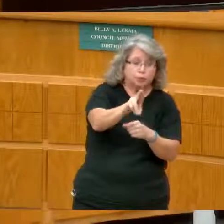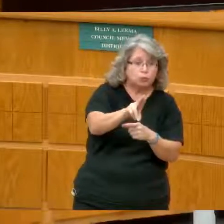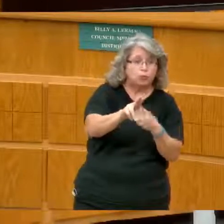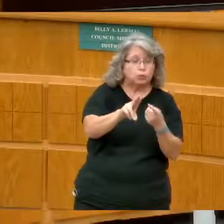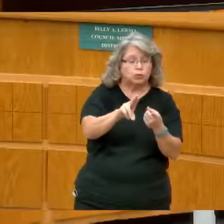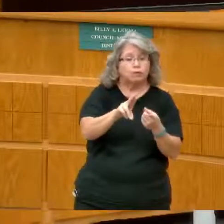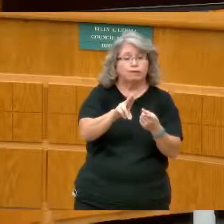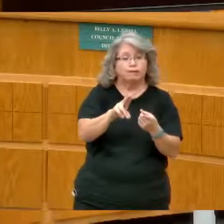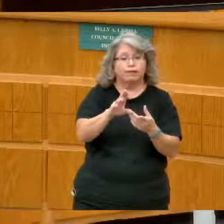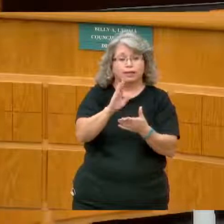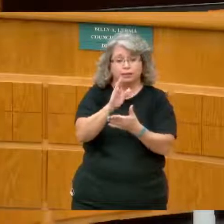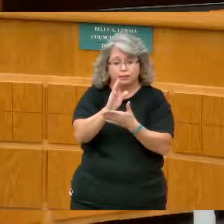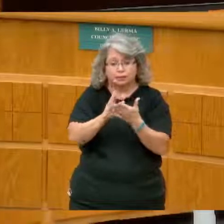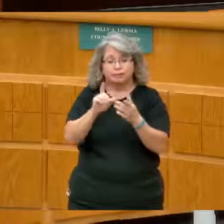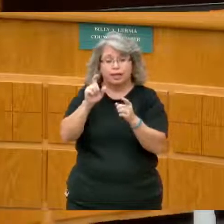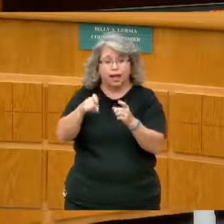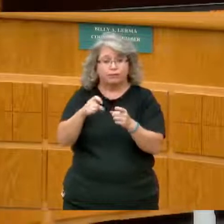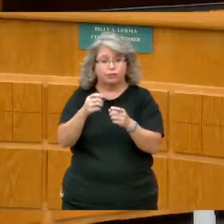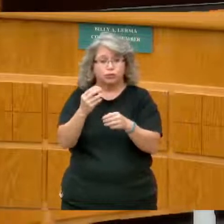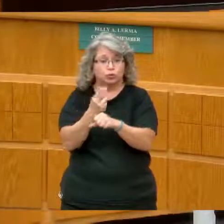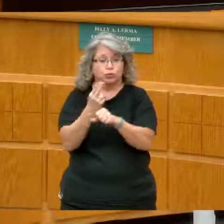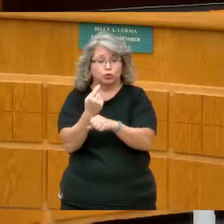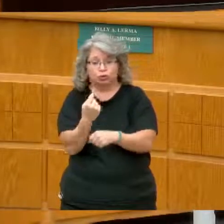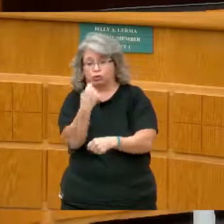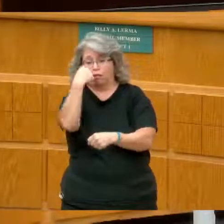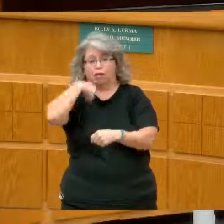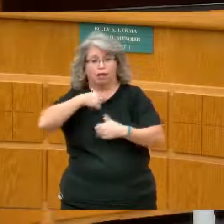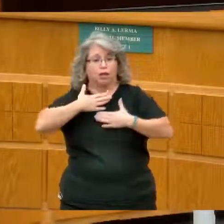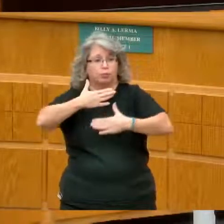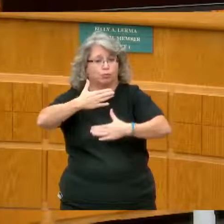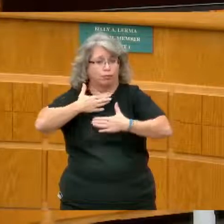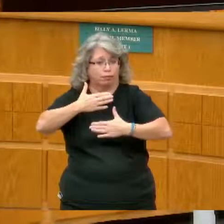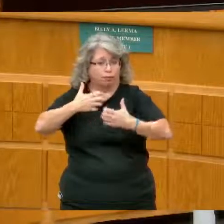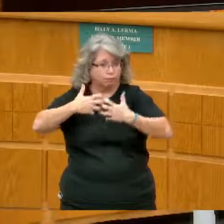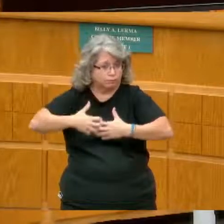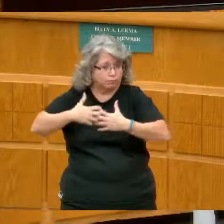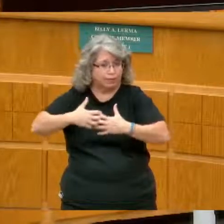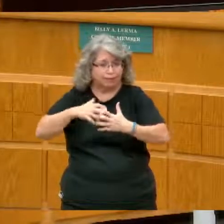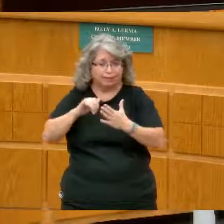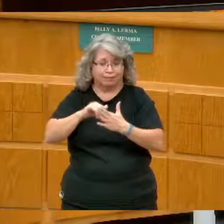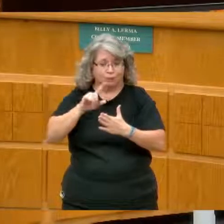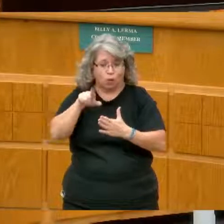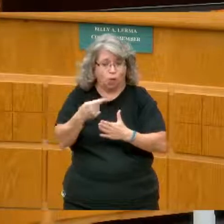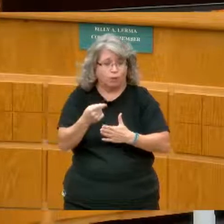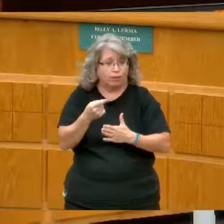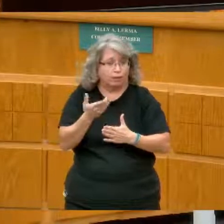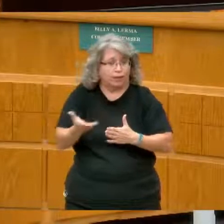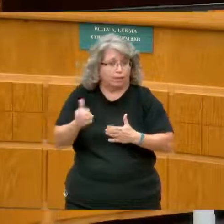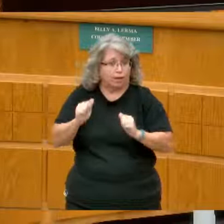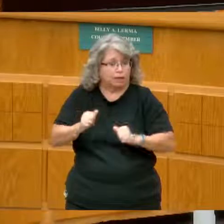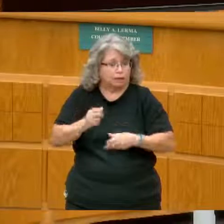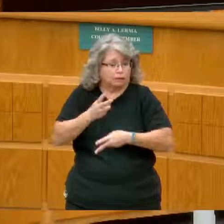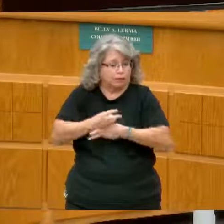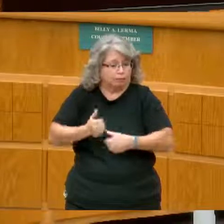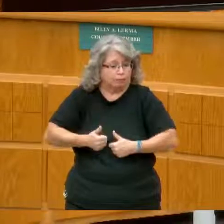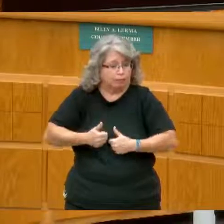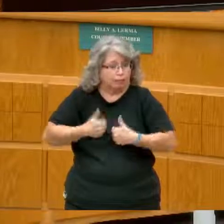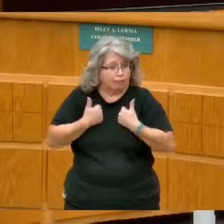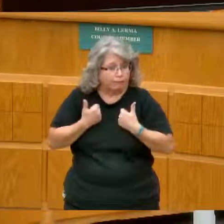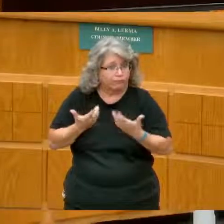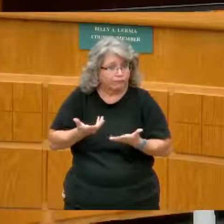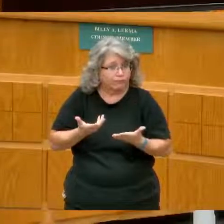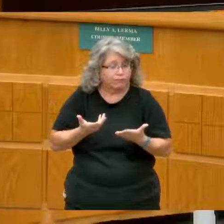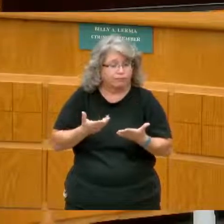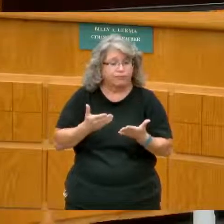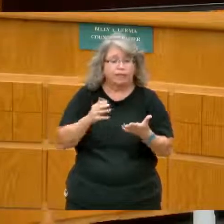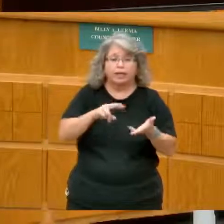the vent your only method of survival. And that means that Omicron variant has the potential to be